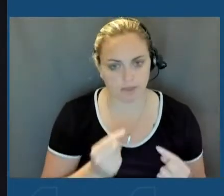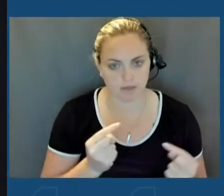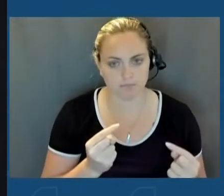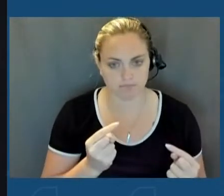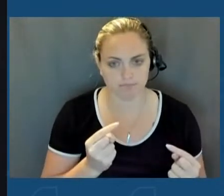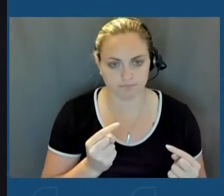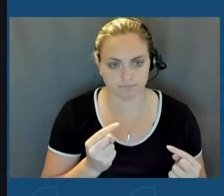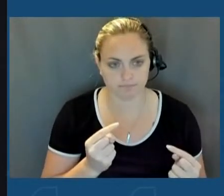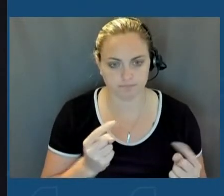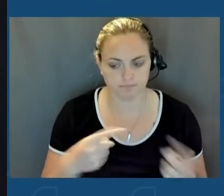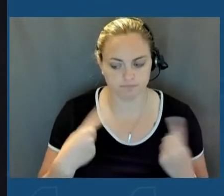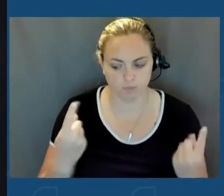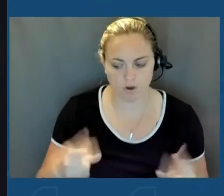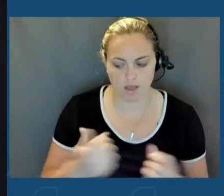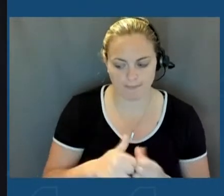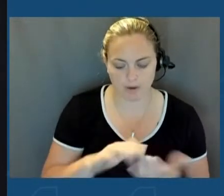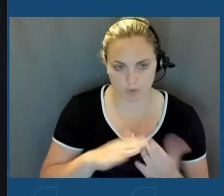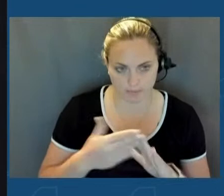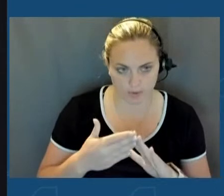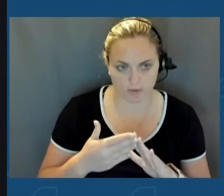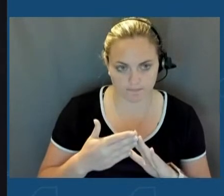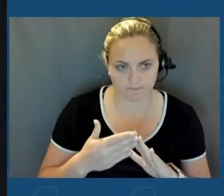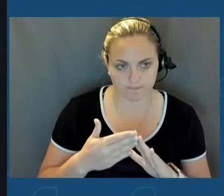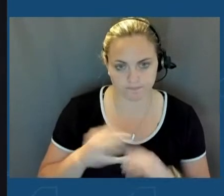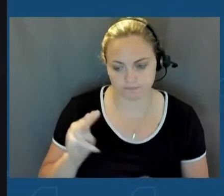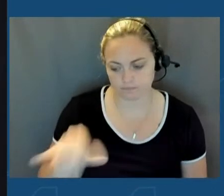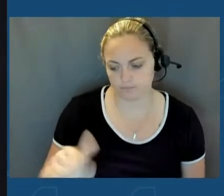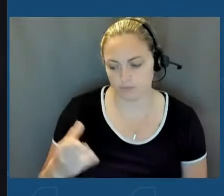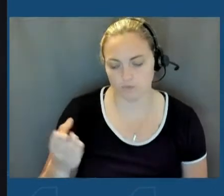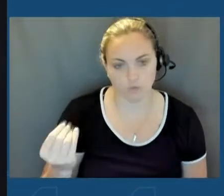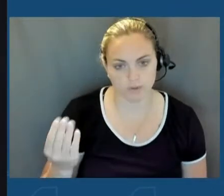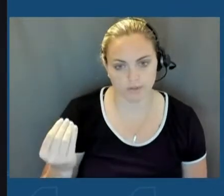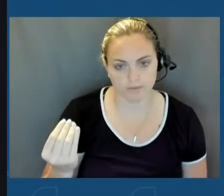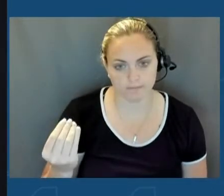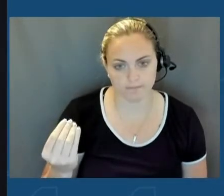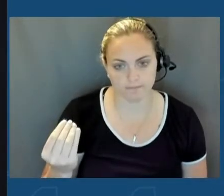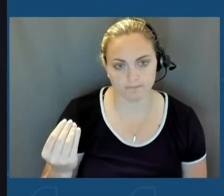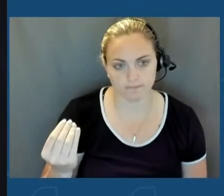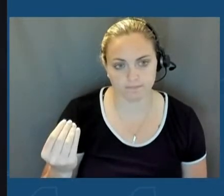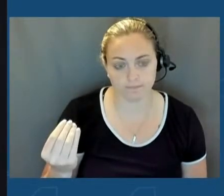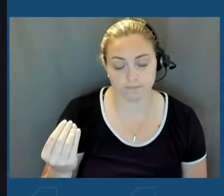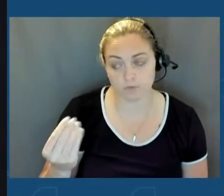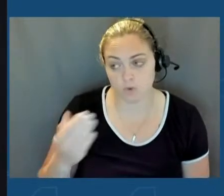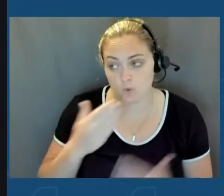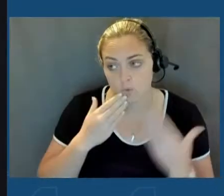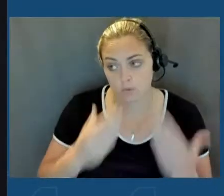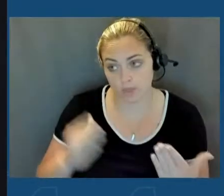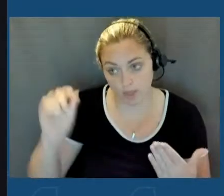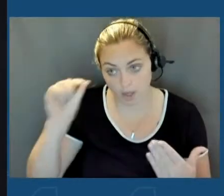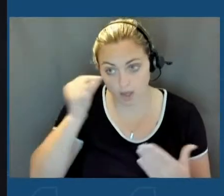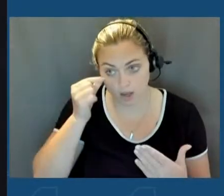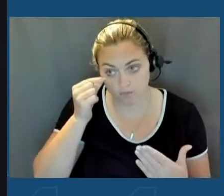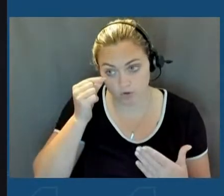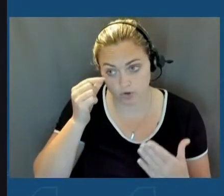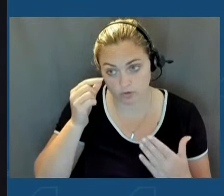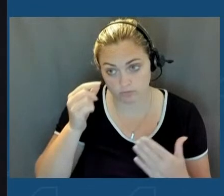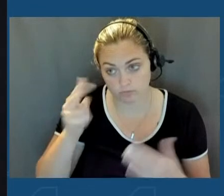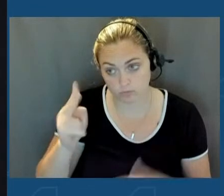what happened in our community on May 14th. I thank Governor Kathy Hochul,